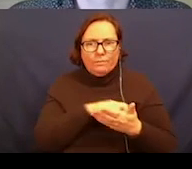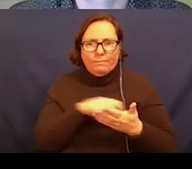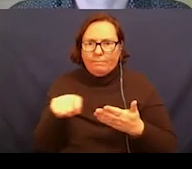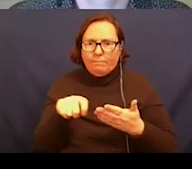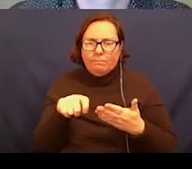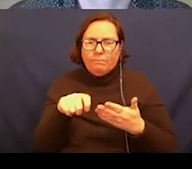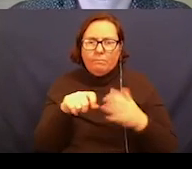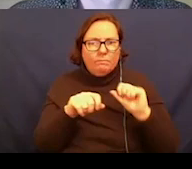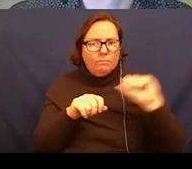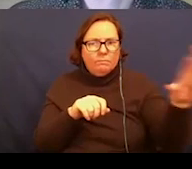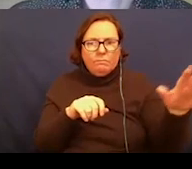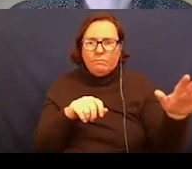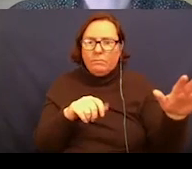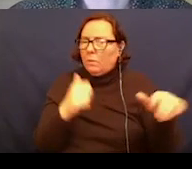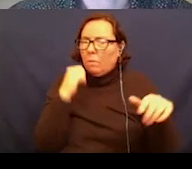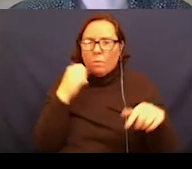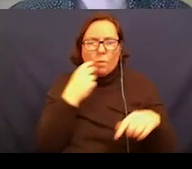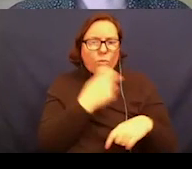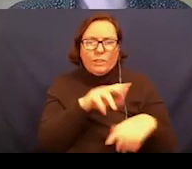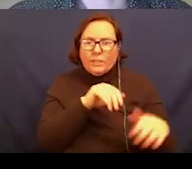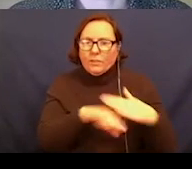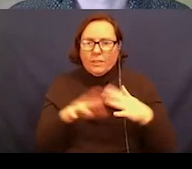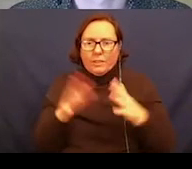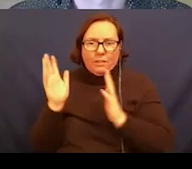and you will not be enrolled.